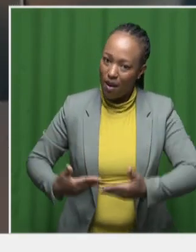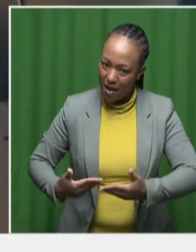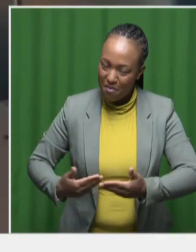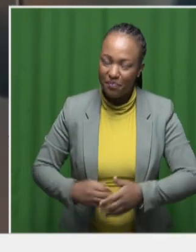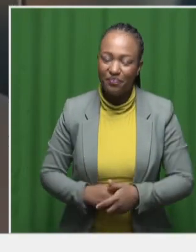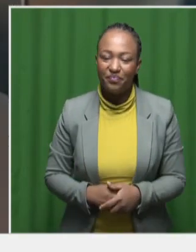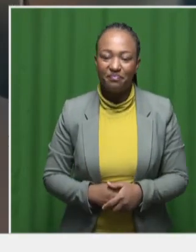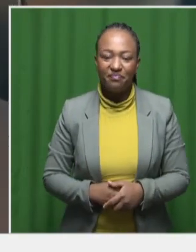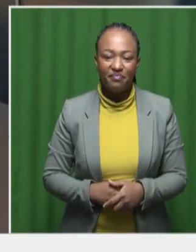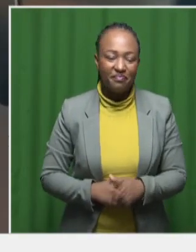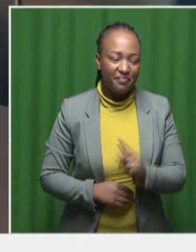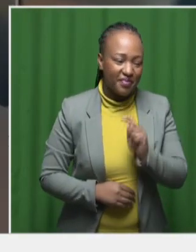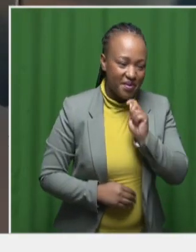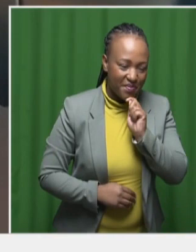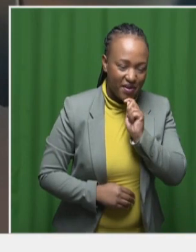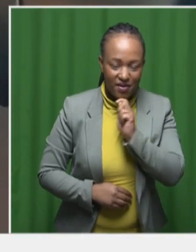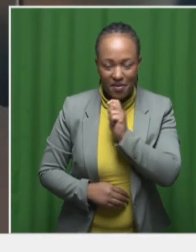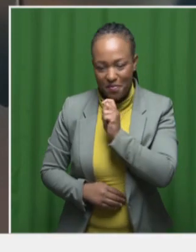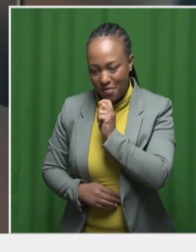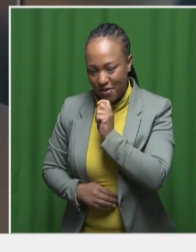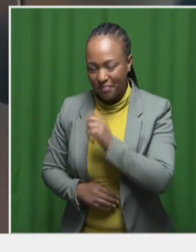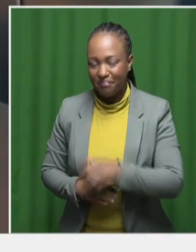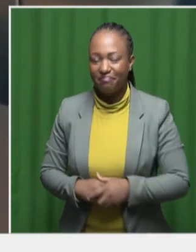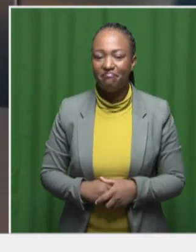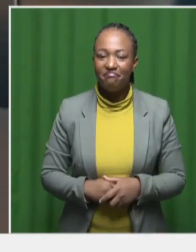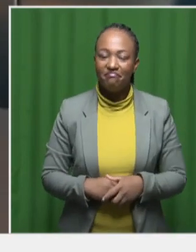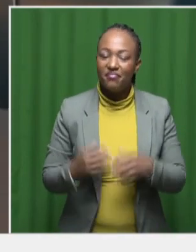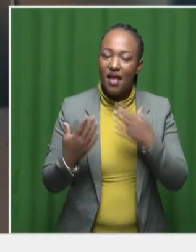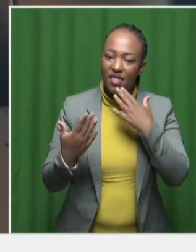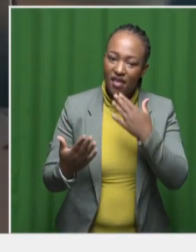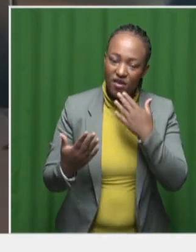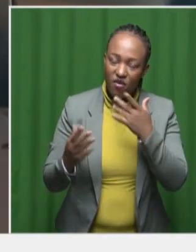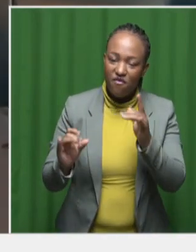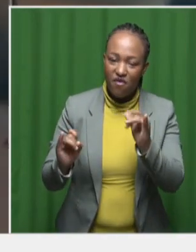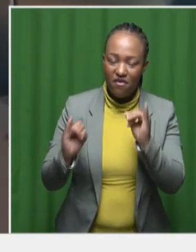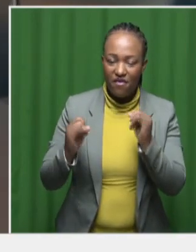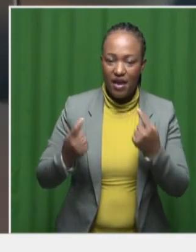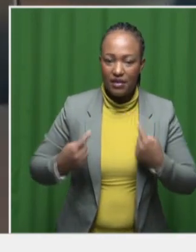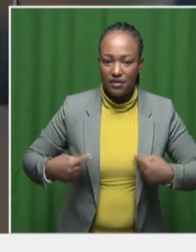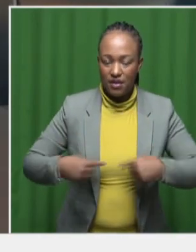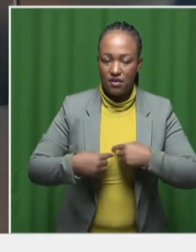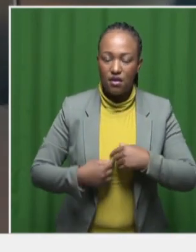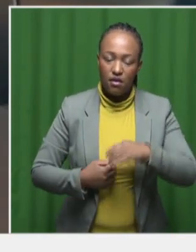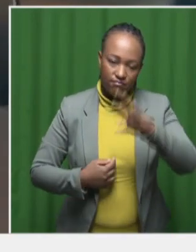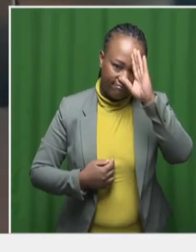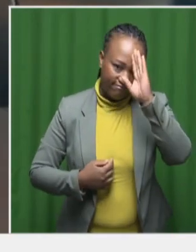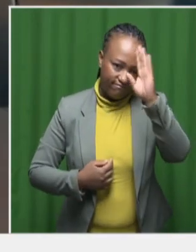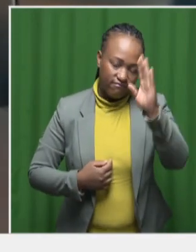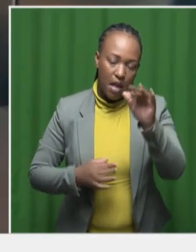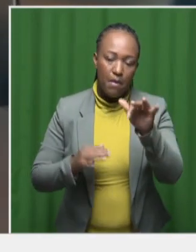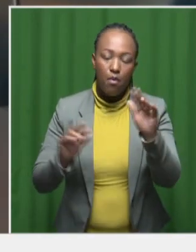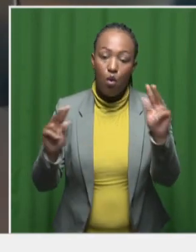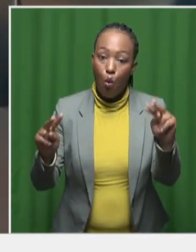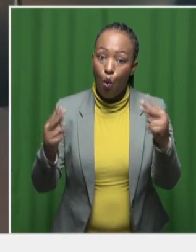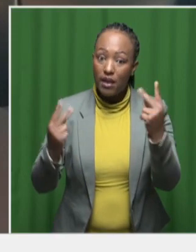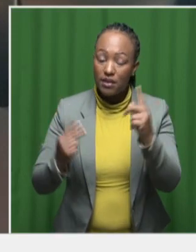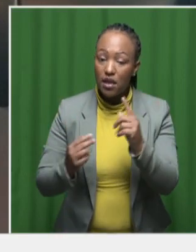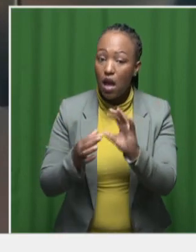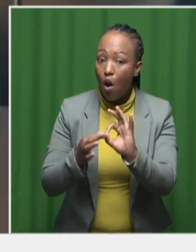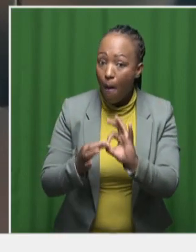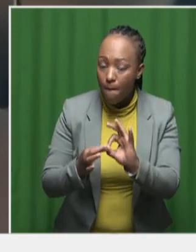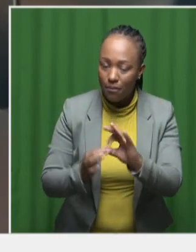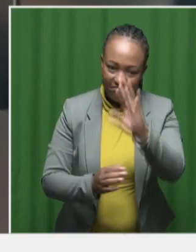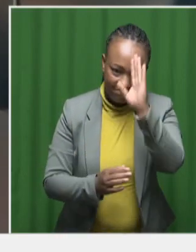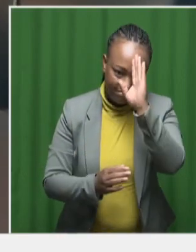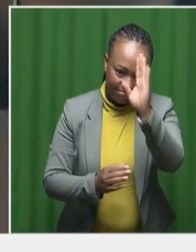Morning, Leon. Thank you very much for having us in your program, and good morning to all the viewers at home. Absolute pleasure. It is a